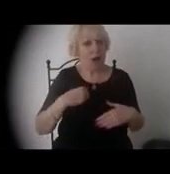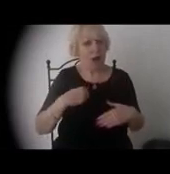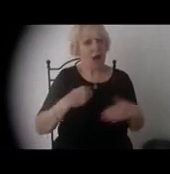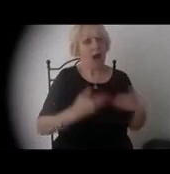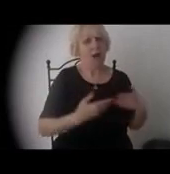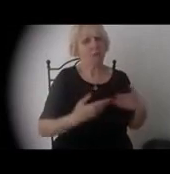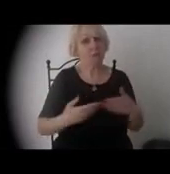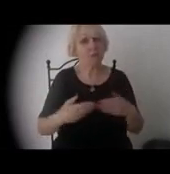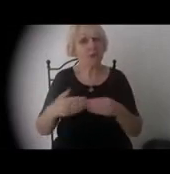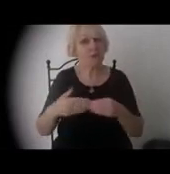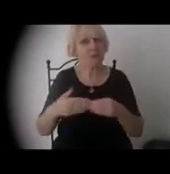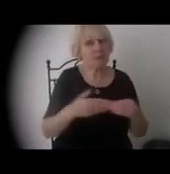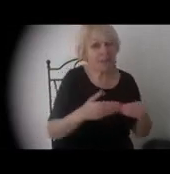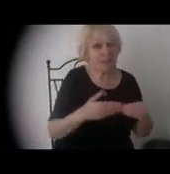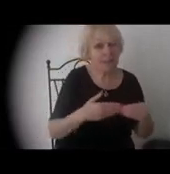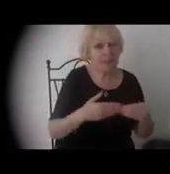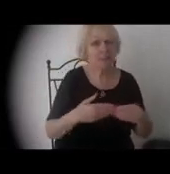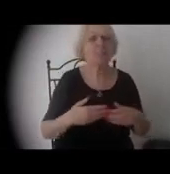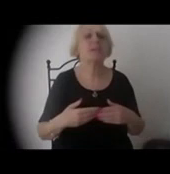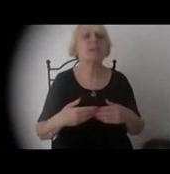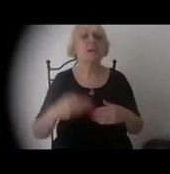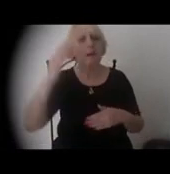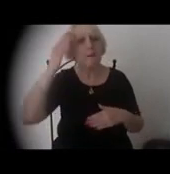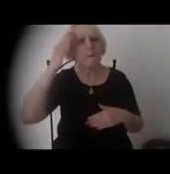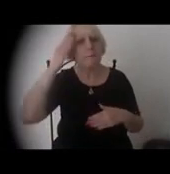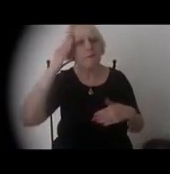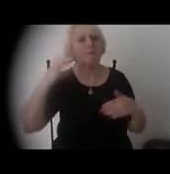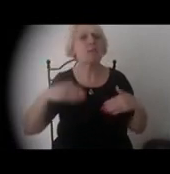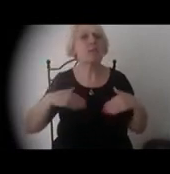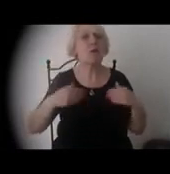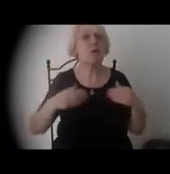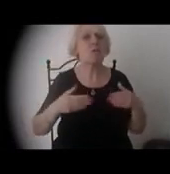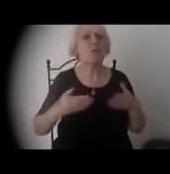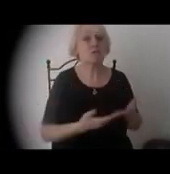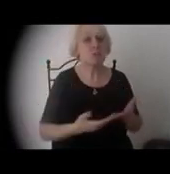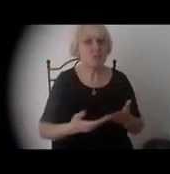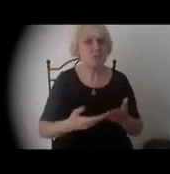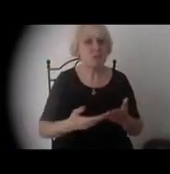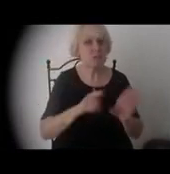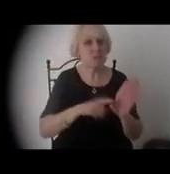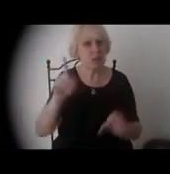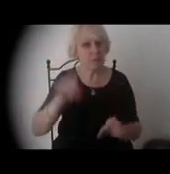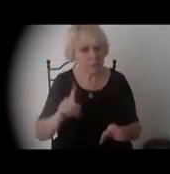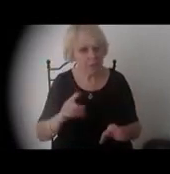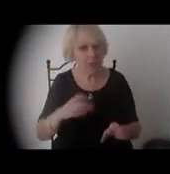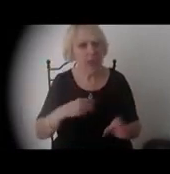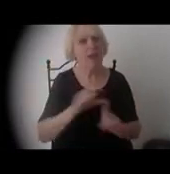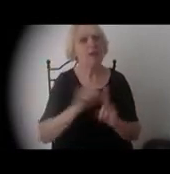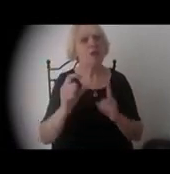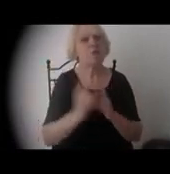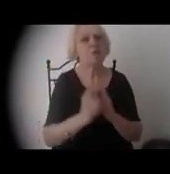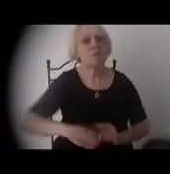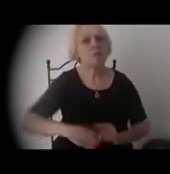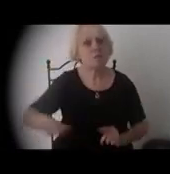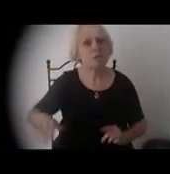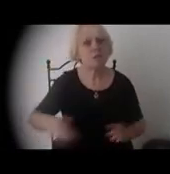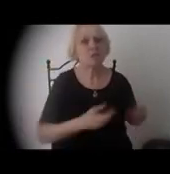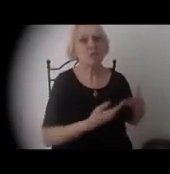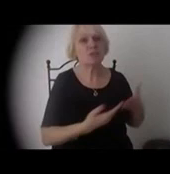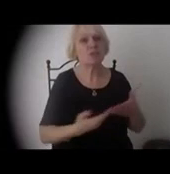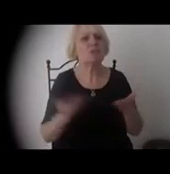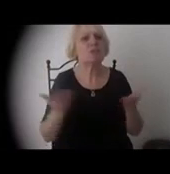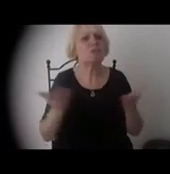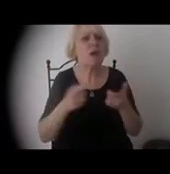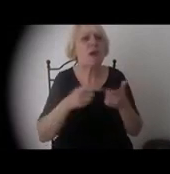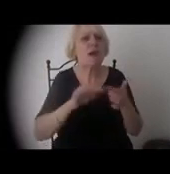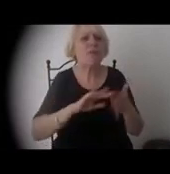and Adolescent Mental Health Services and for Community Children's Services in Enfield.